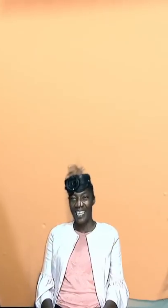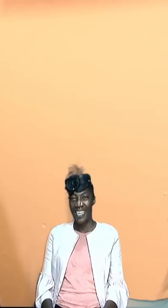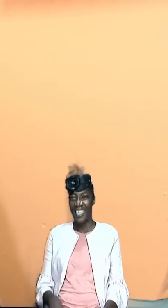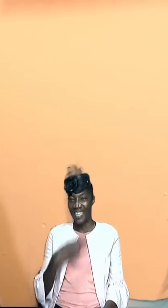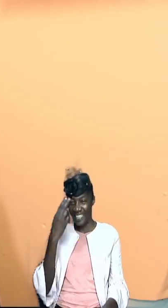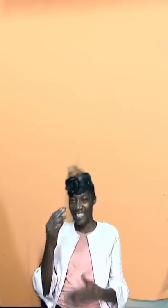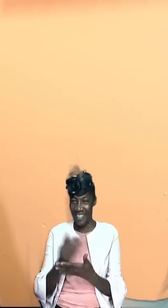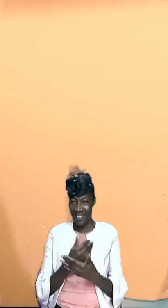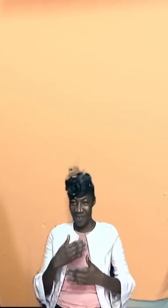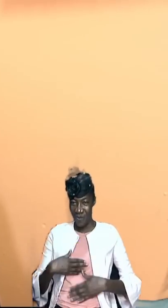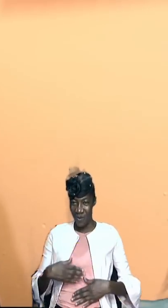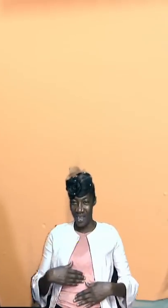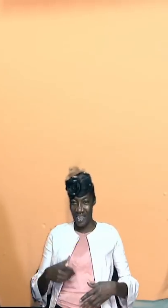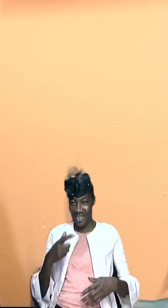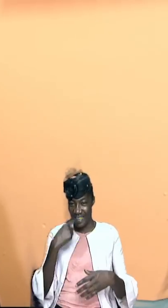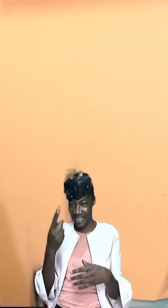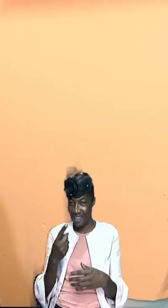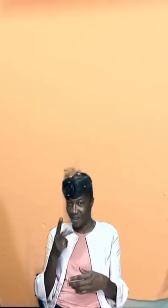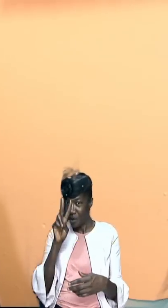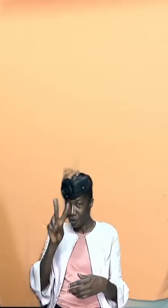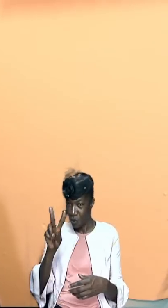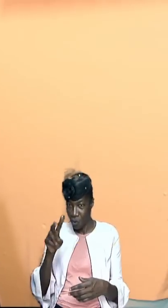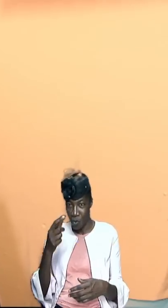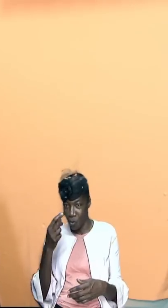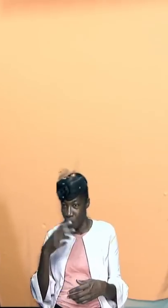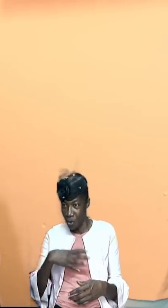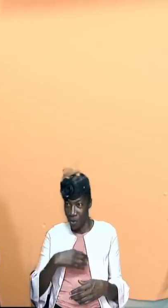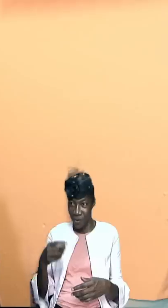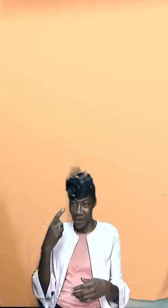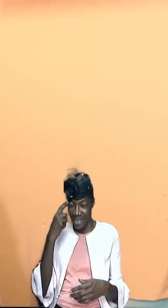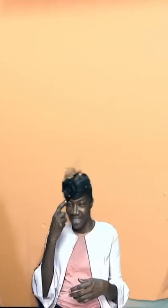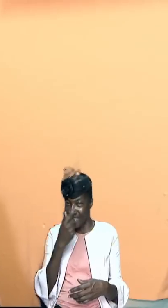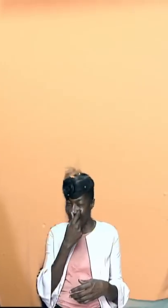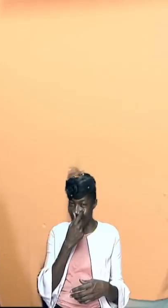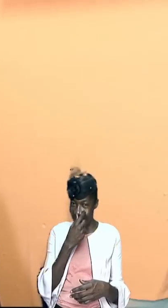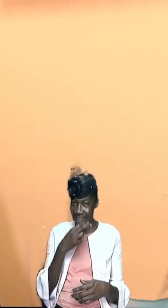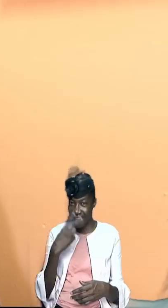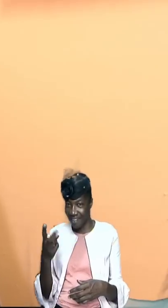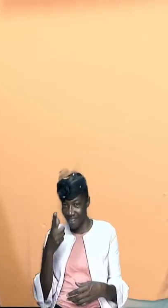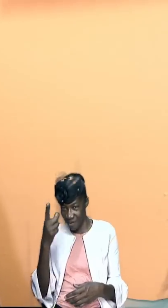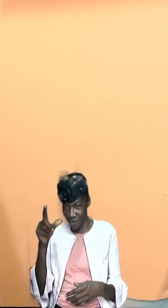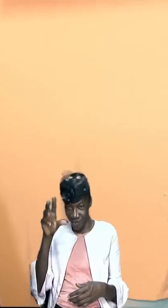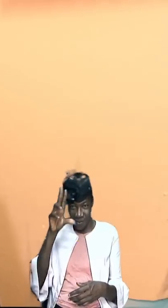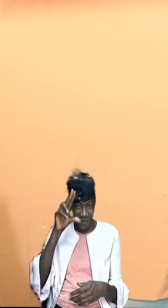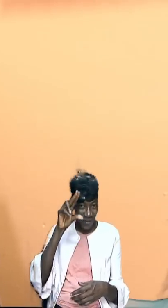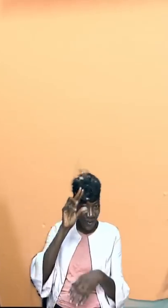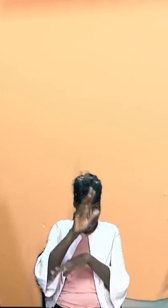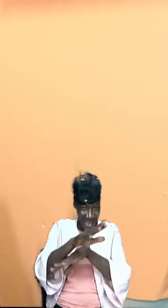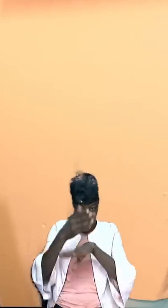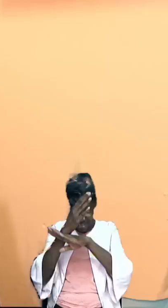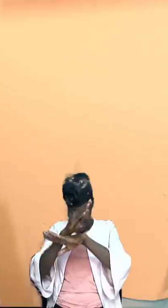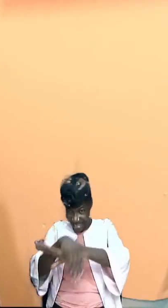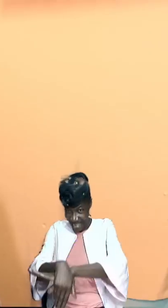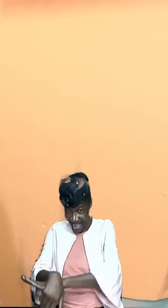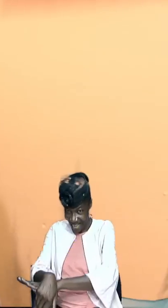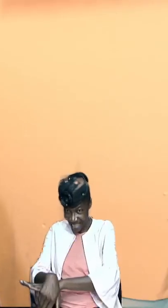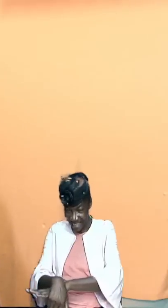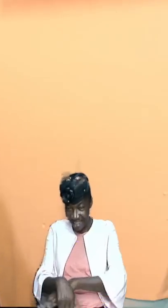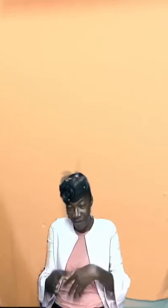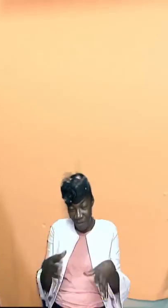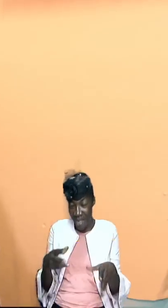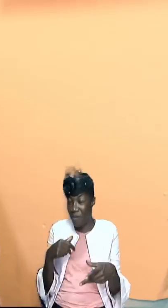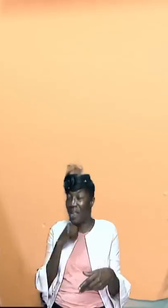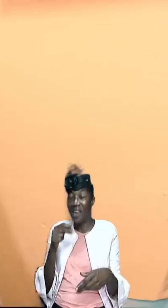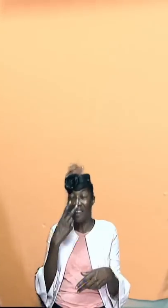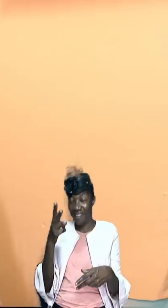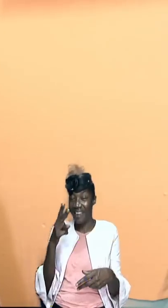if you see somebody like this with two white eyes, and let us say you see them one night, you probably wouldn't see them. You probably would just see the eyes. But this is what a